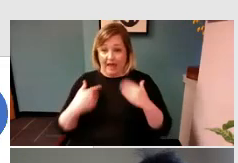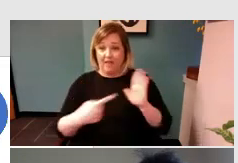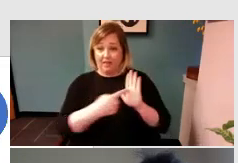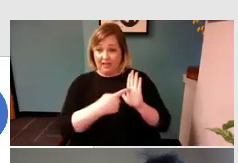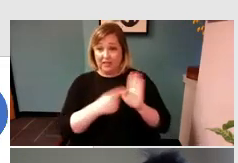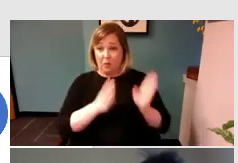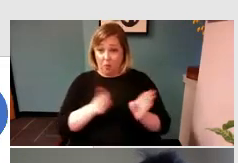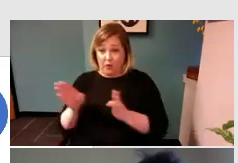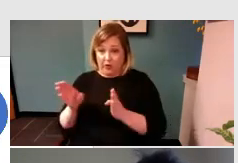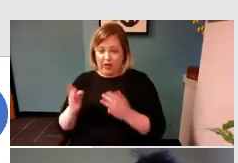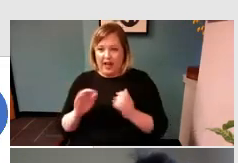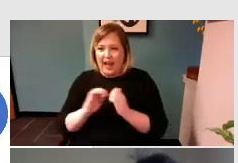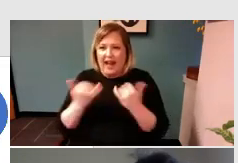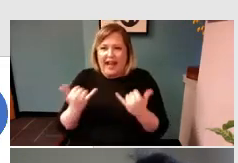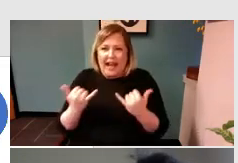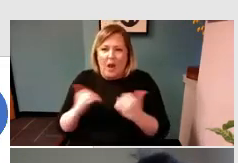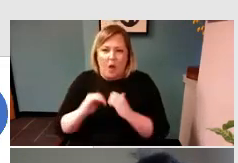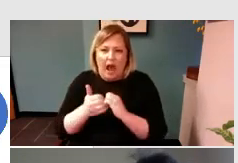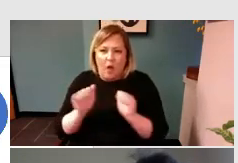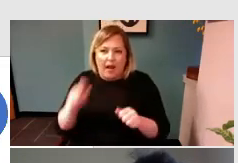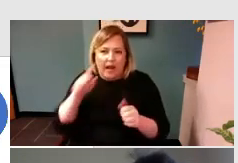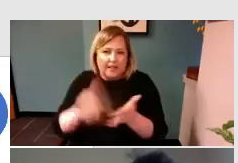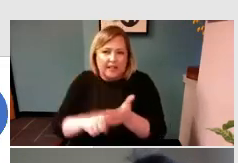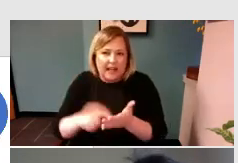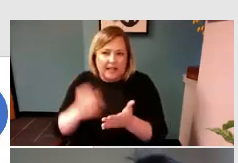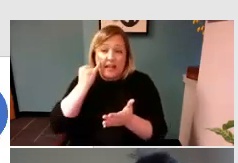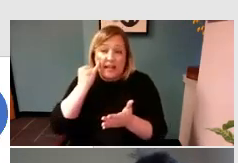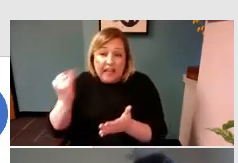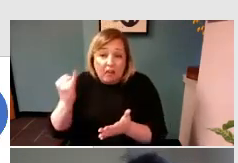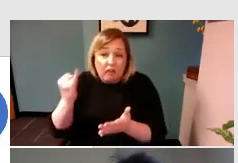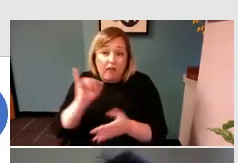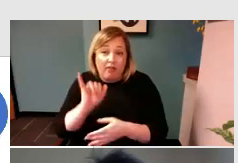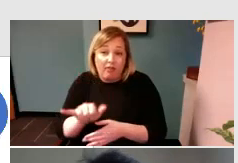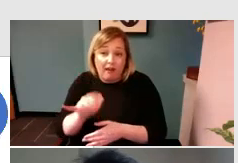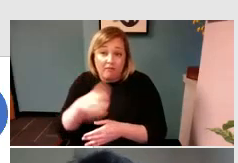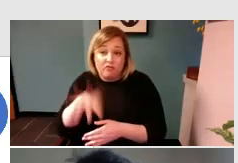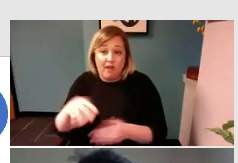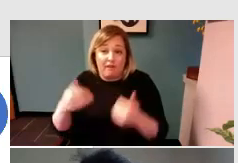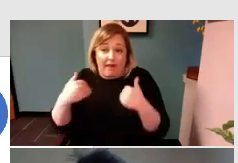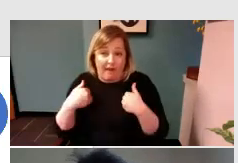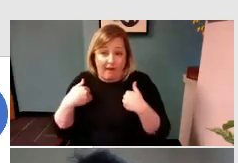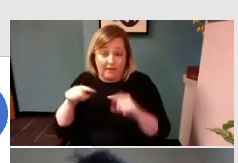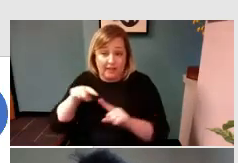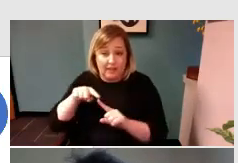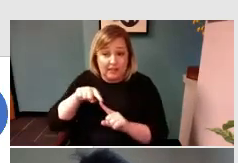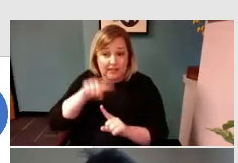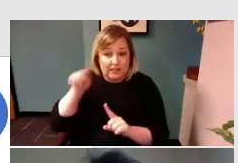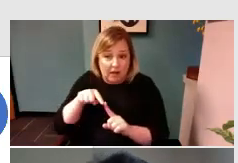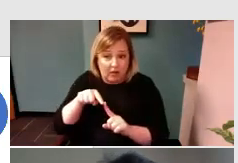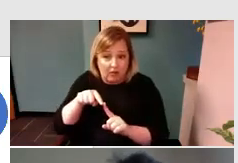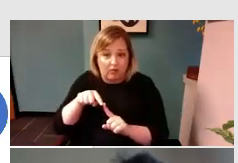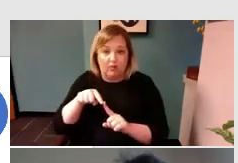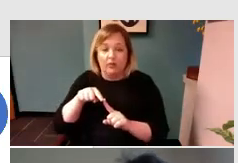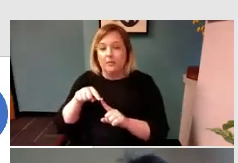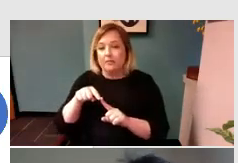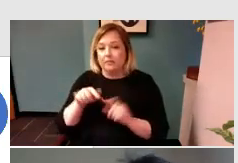detect if there is a particular cycle in this graph? Now, what we can do is just detect